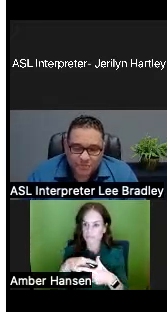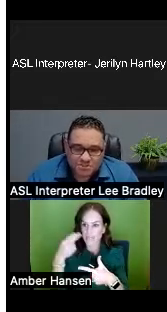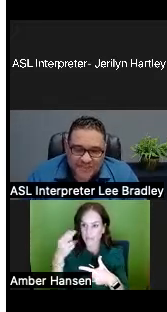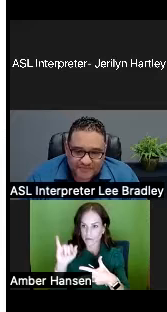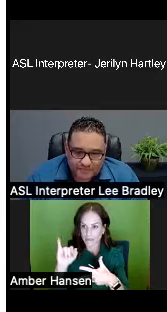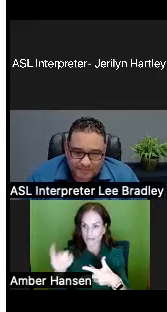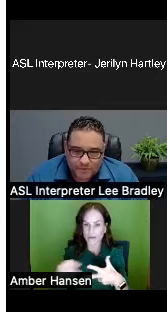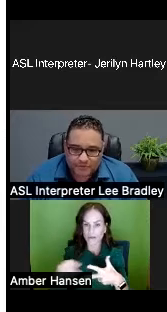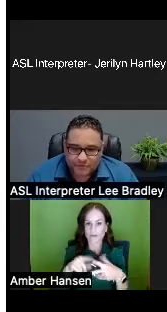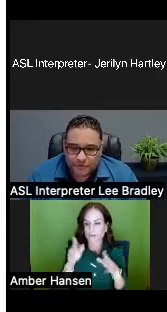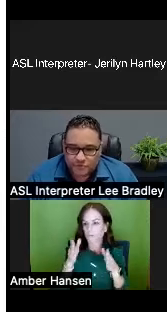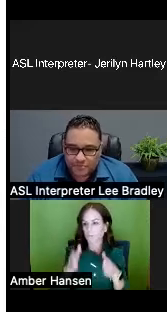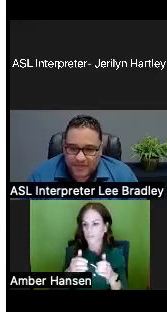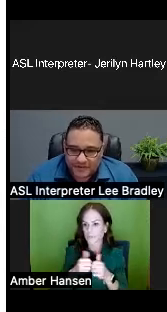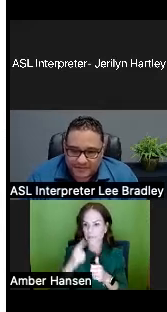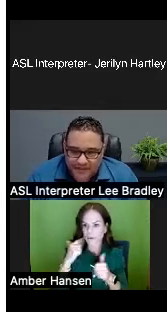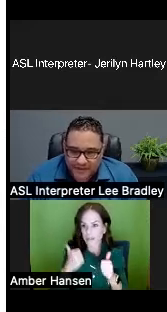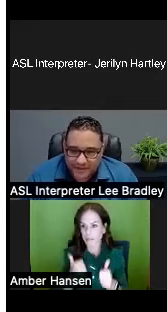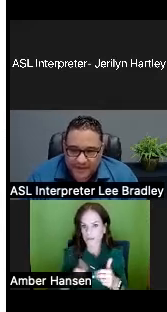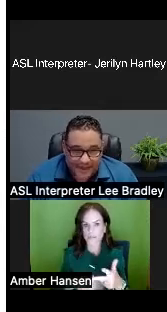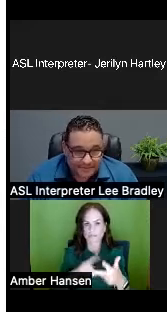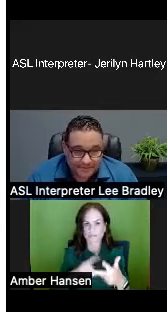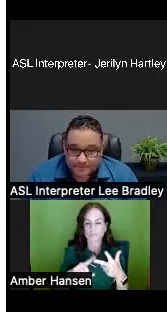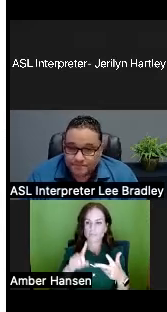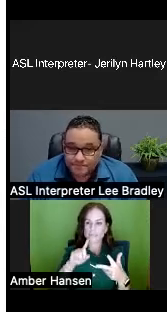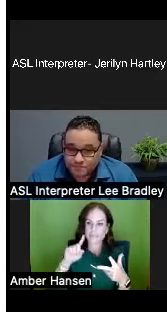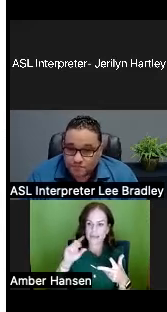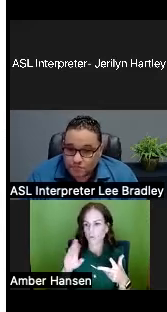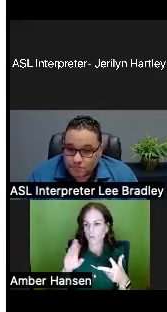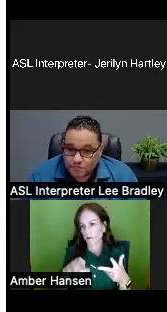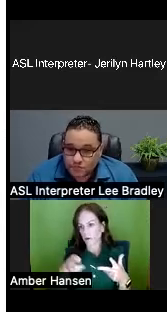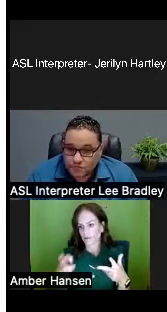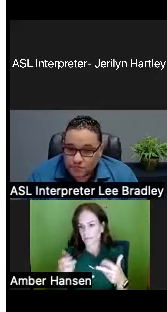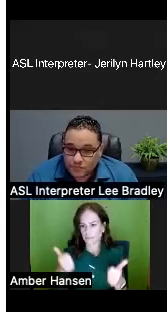think most deaf people prefer to be identified as?